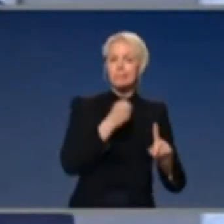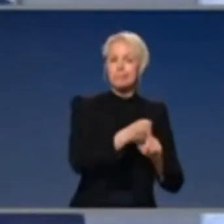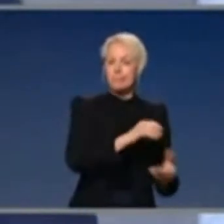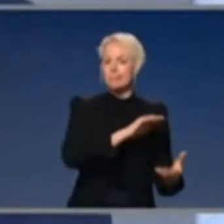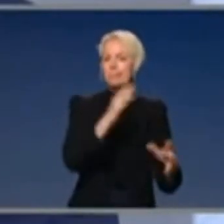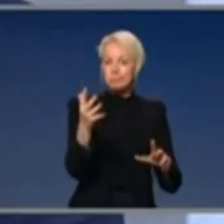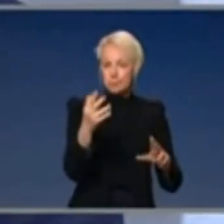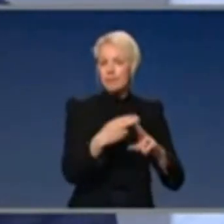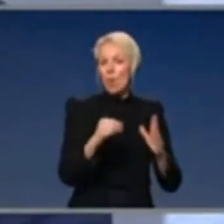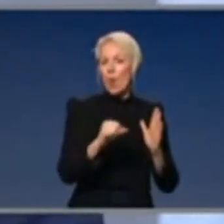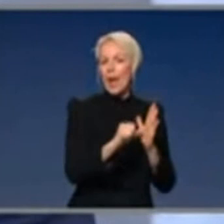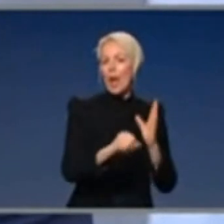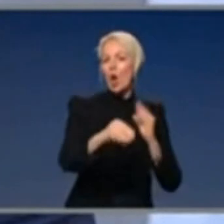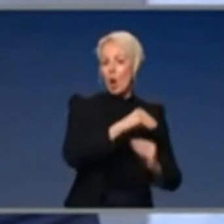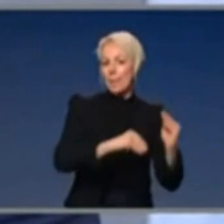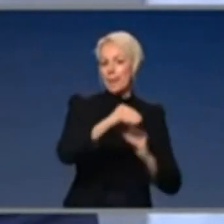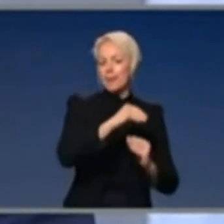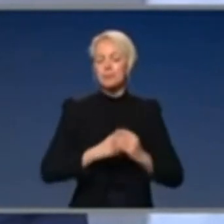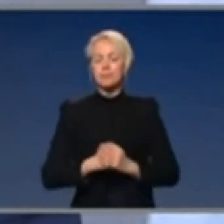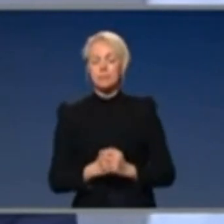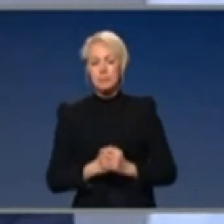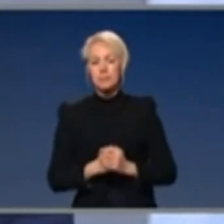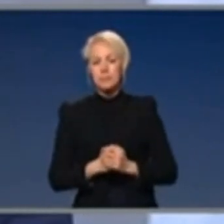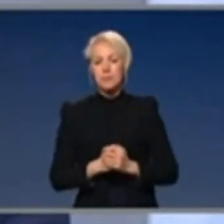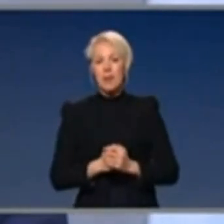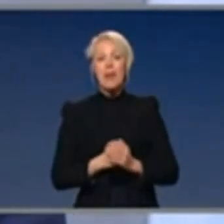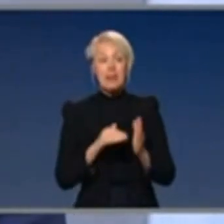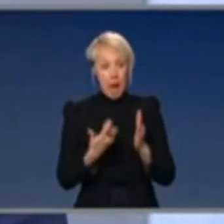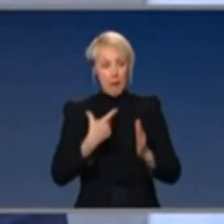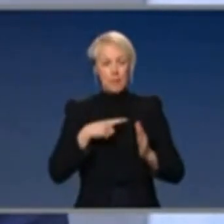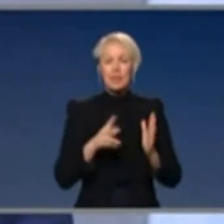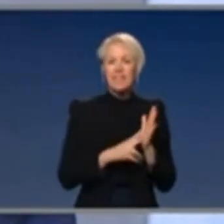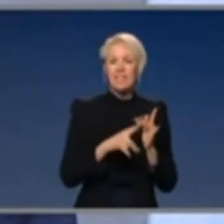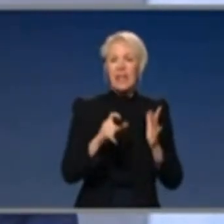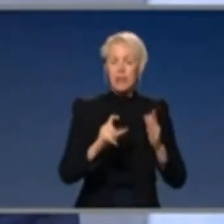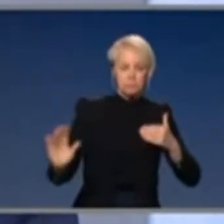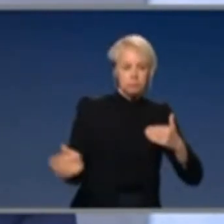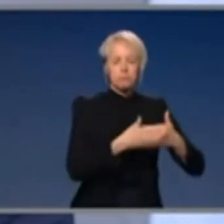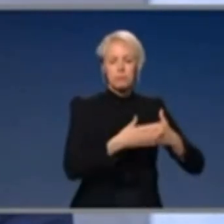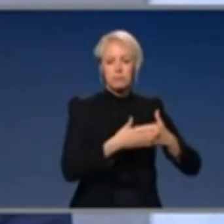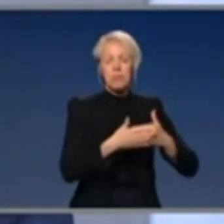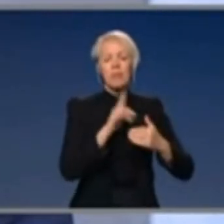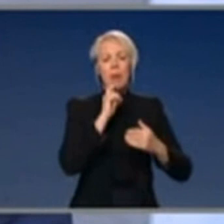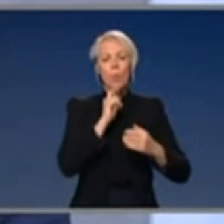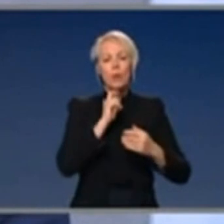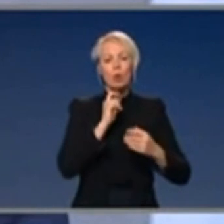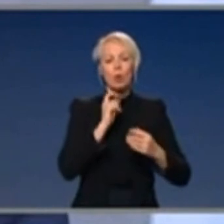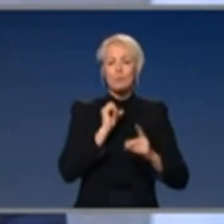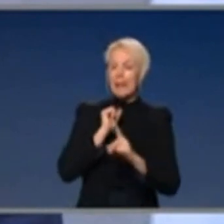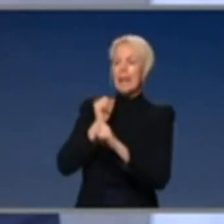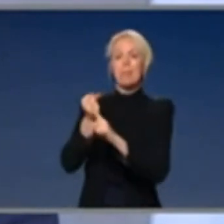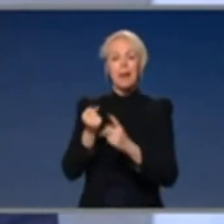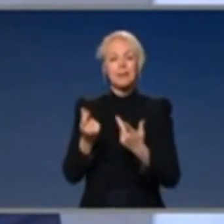chain impacts, the confidence impacts, these things are obviously impacting other states and territories. But let's remember, 7 out of 8 states